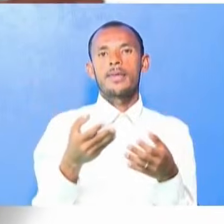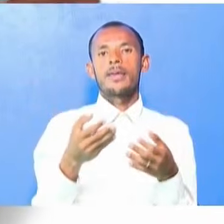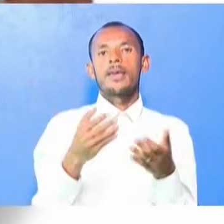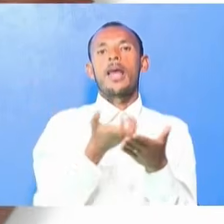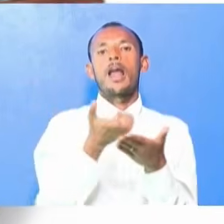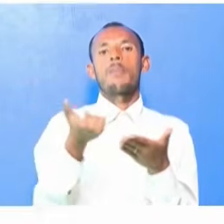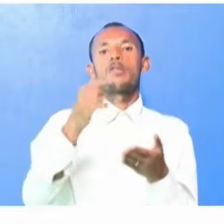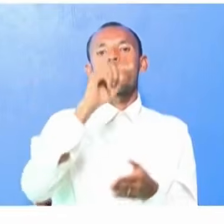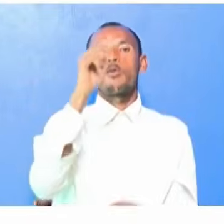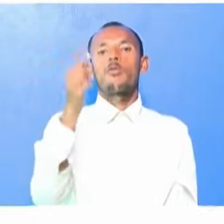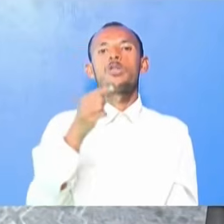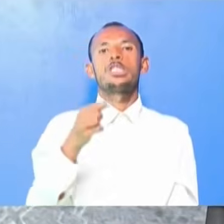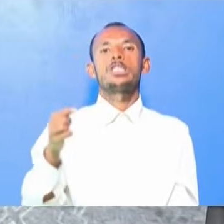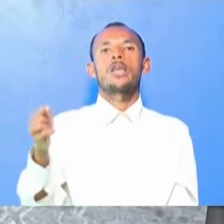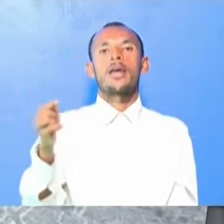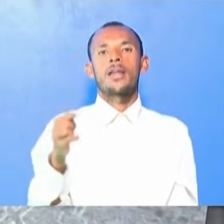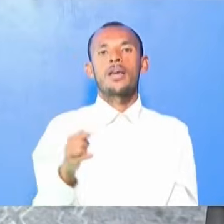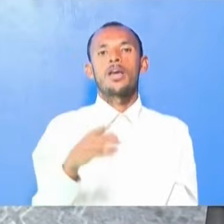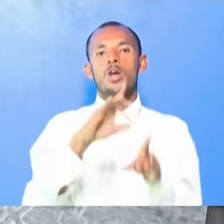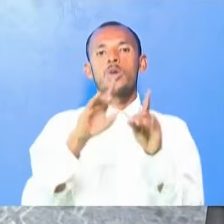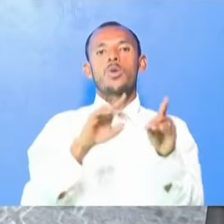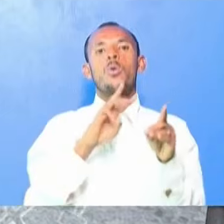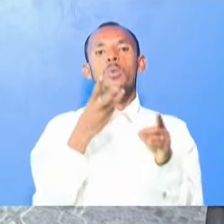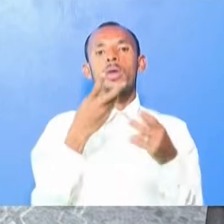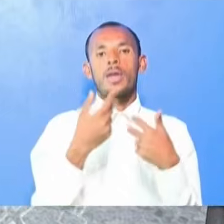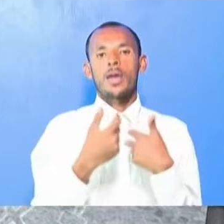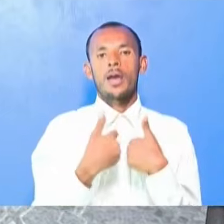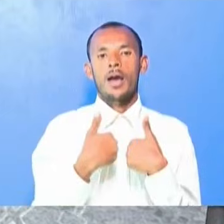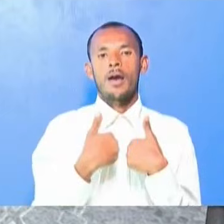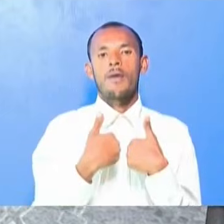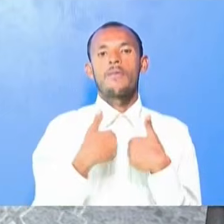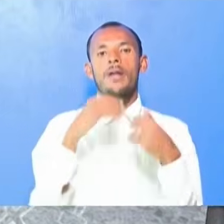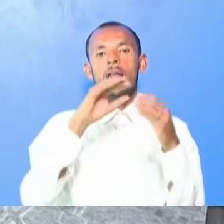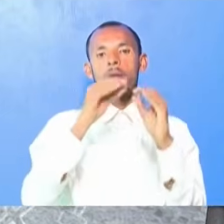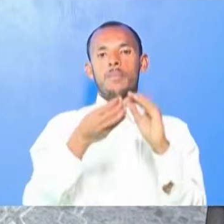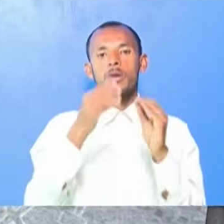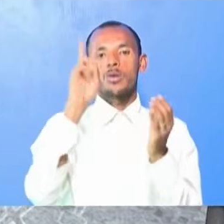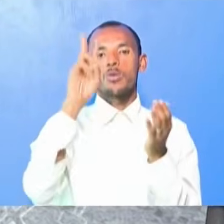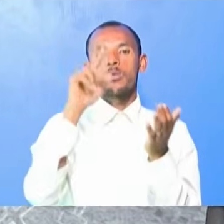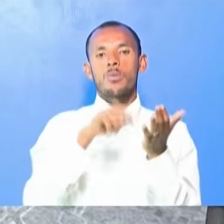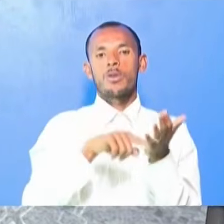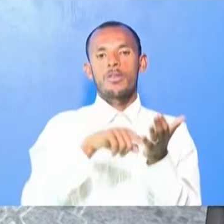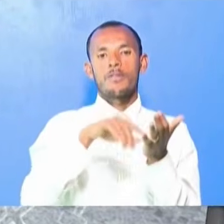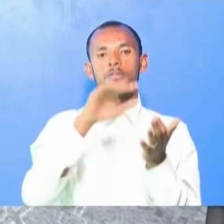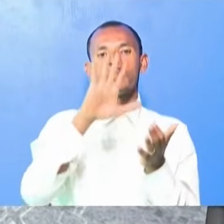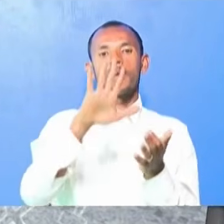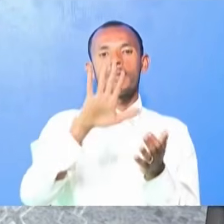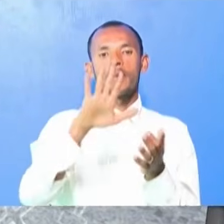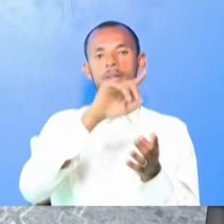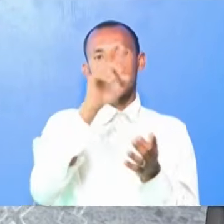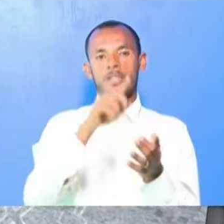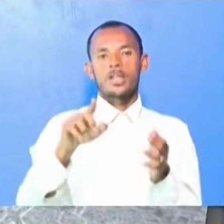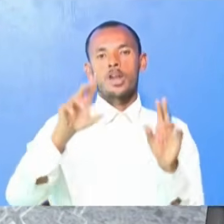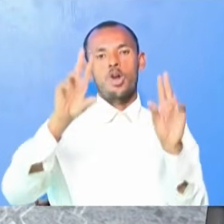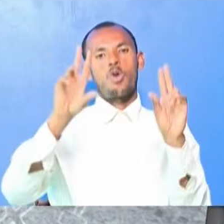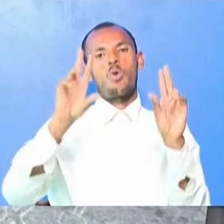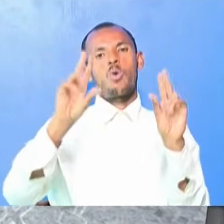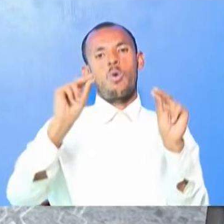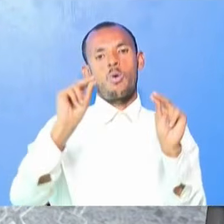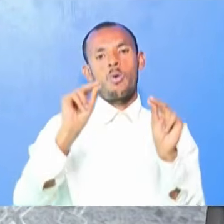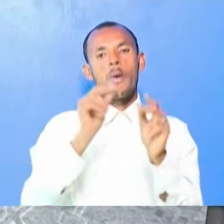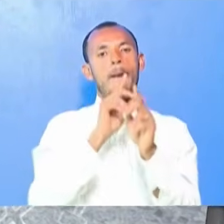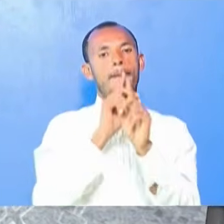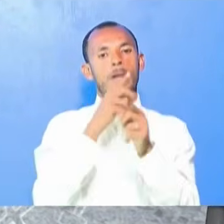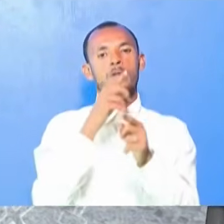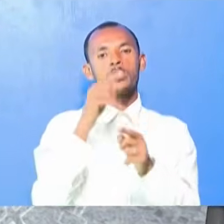element of Z, do we have numbers 2.5 instead of integer? No, we don't have such a number instead